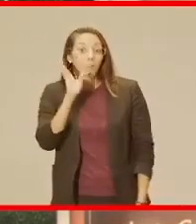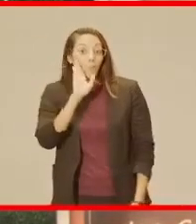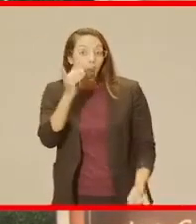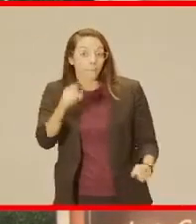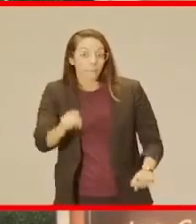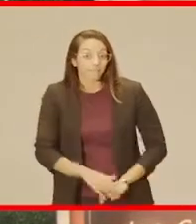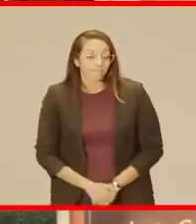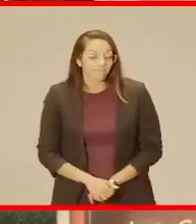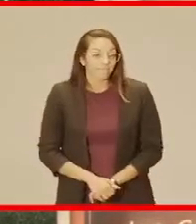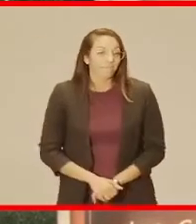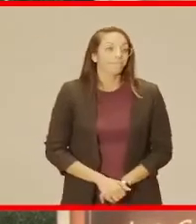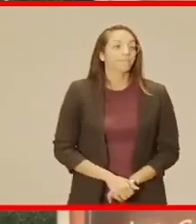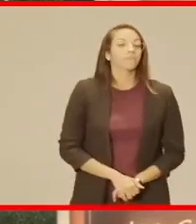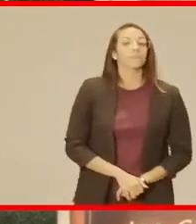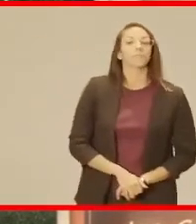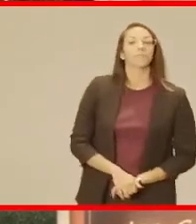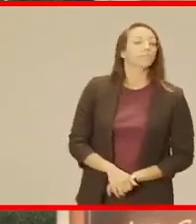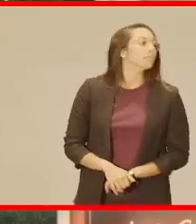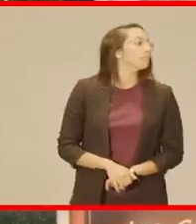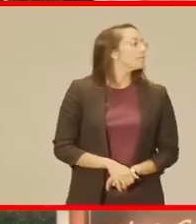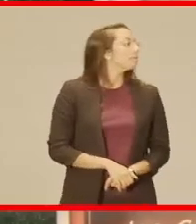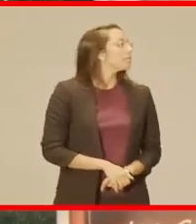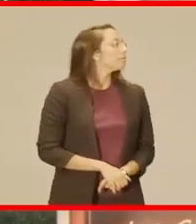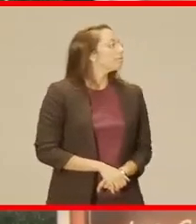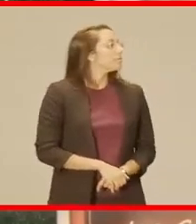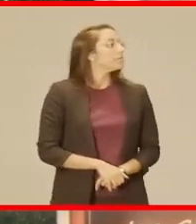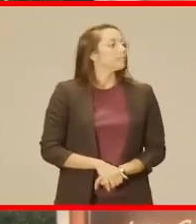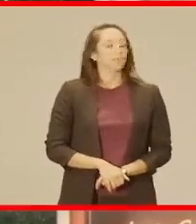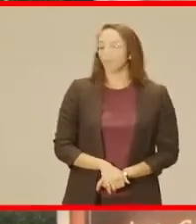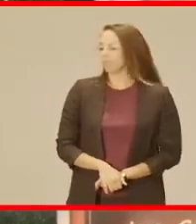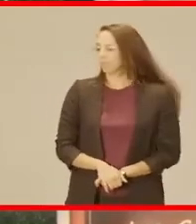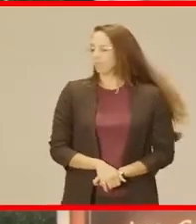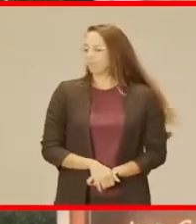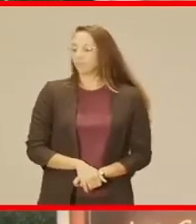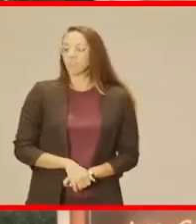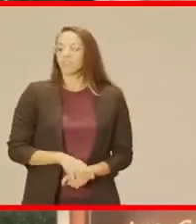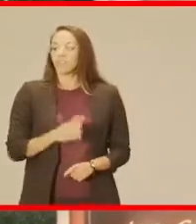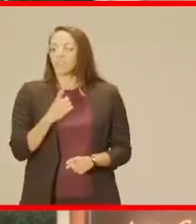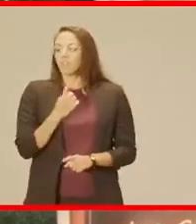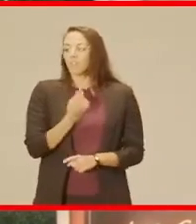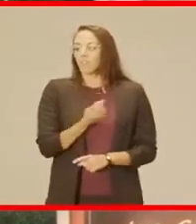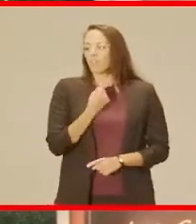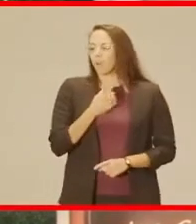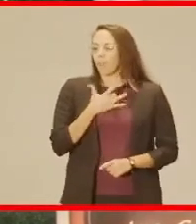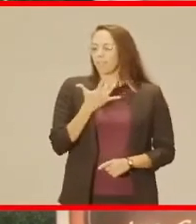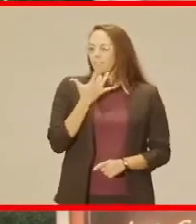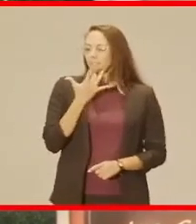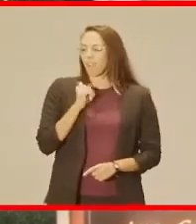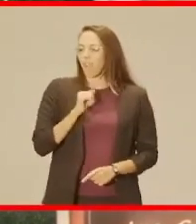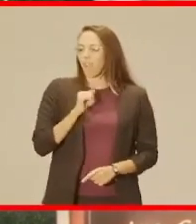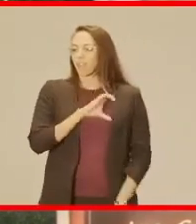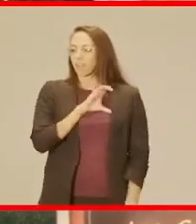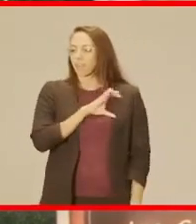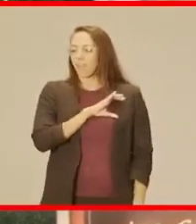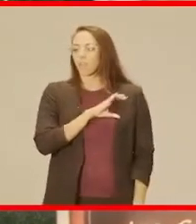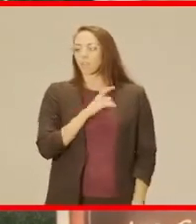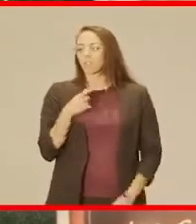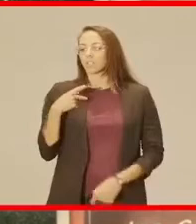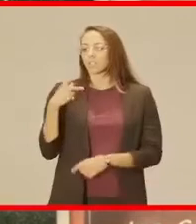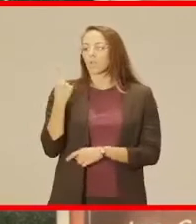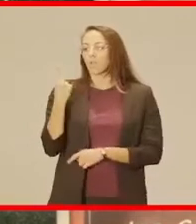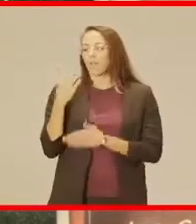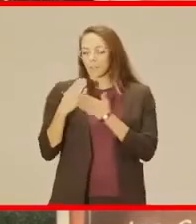What you guys were talking about the animes, one of my favorite animes I can remember was One Piece, because one of